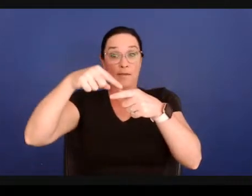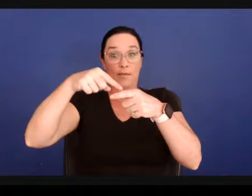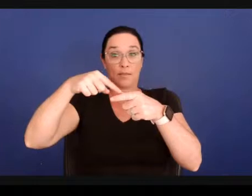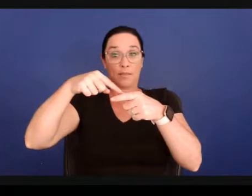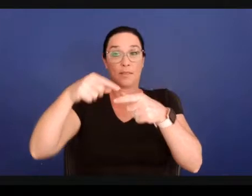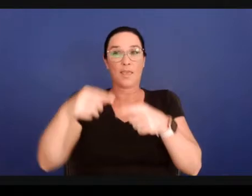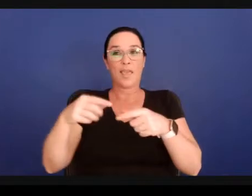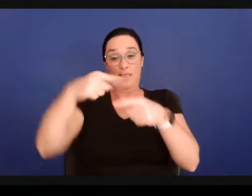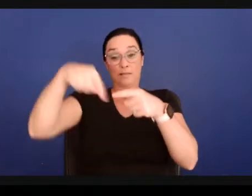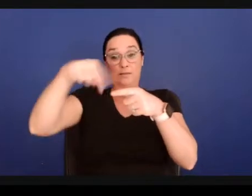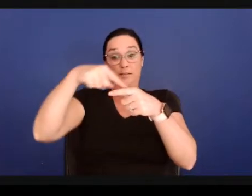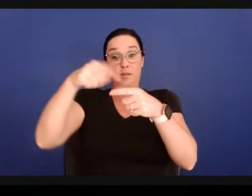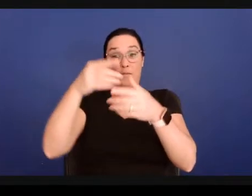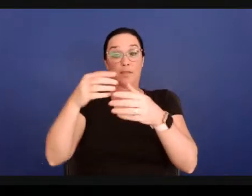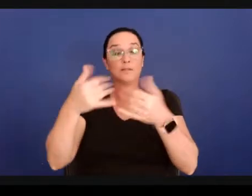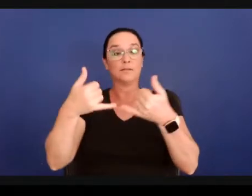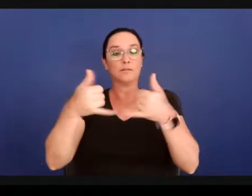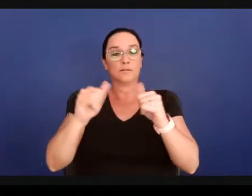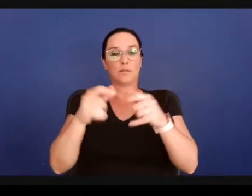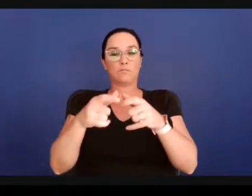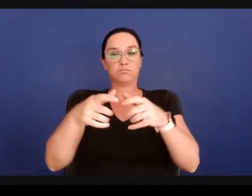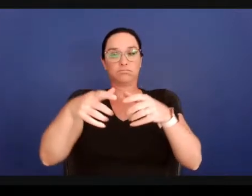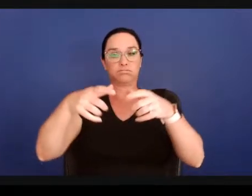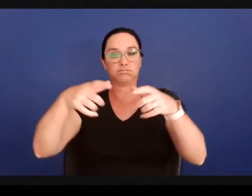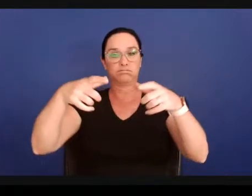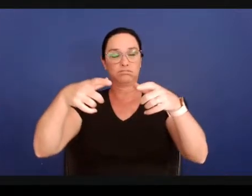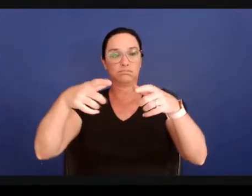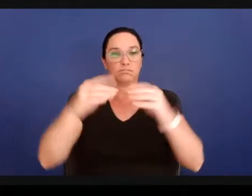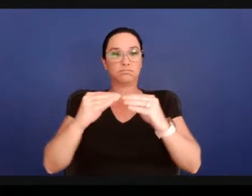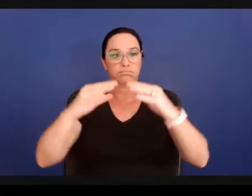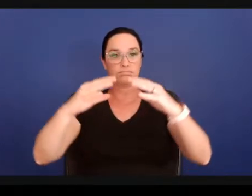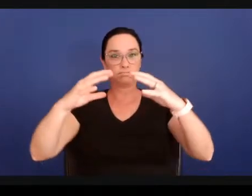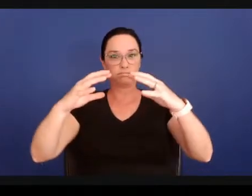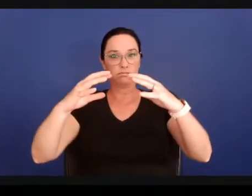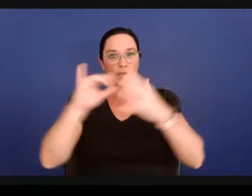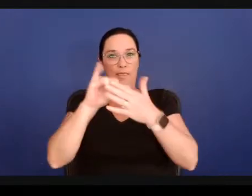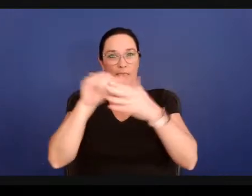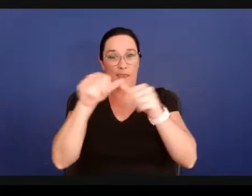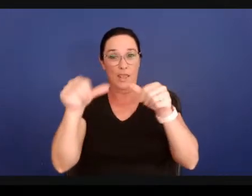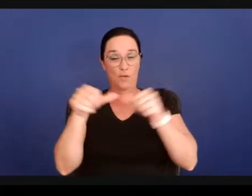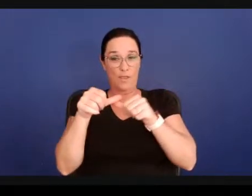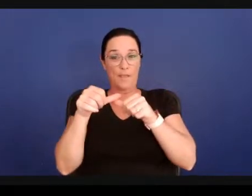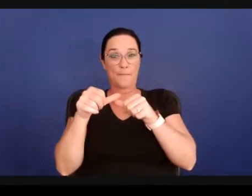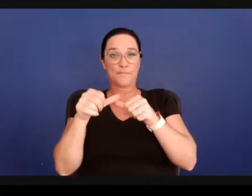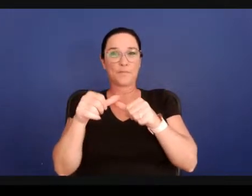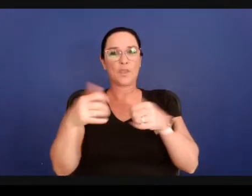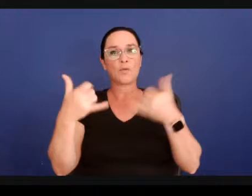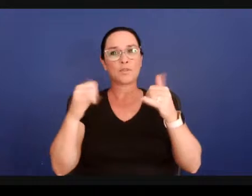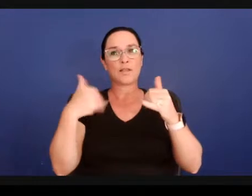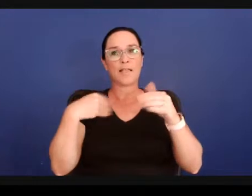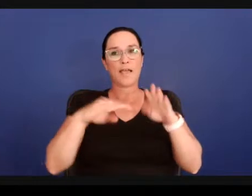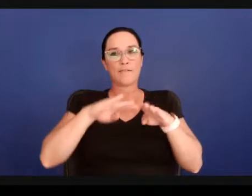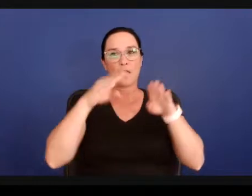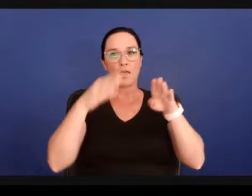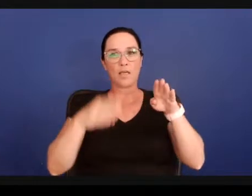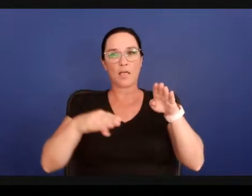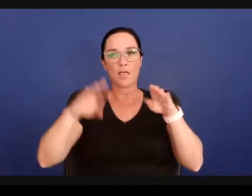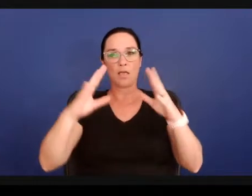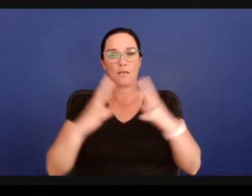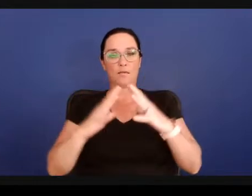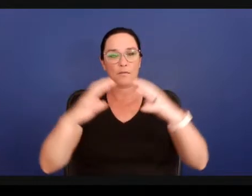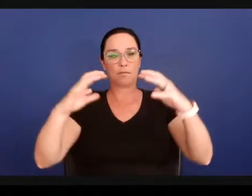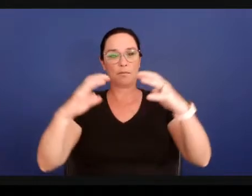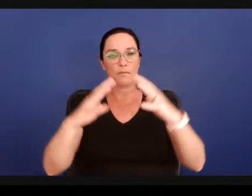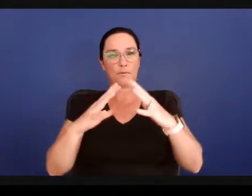seems to be still inflating over this last few weeks. And while we do have inflation-deflation cycles superimposed